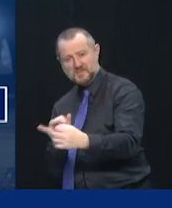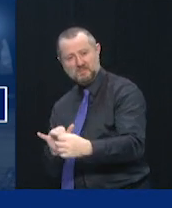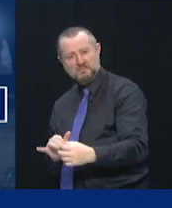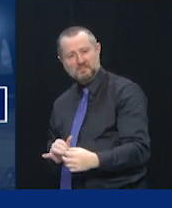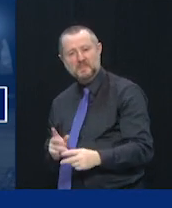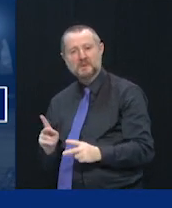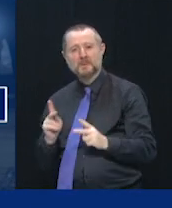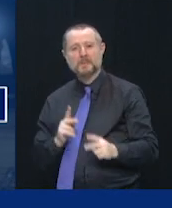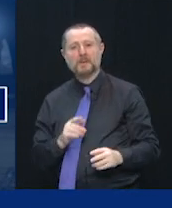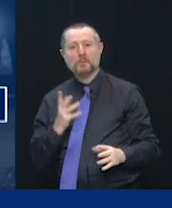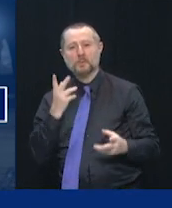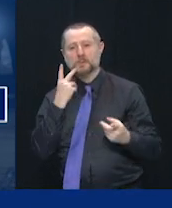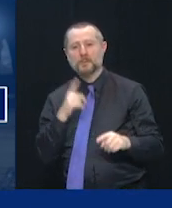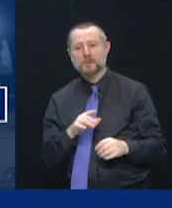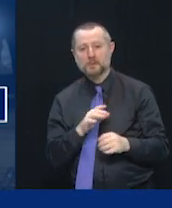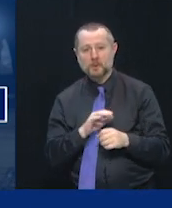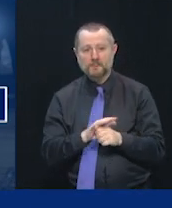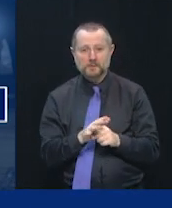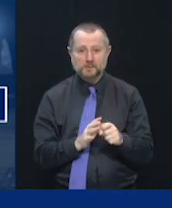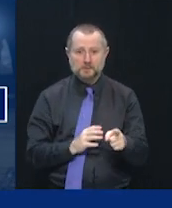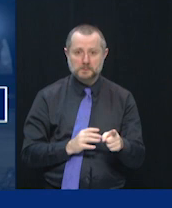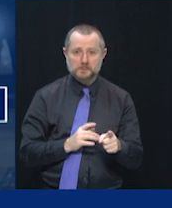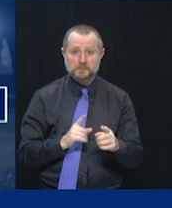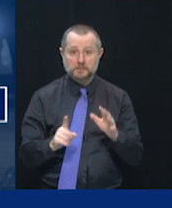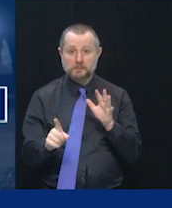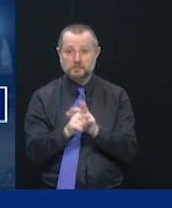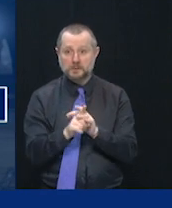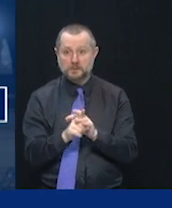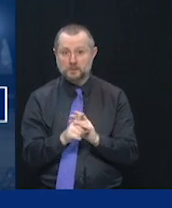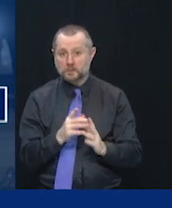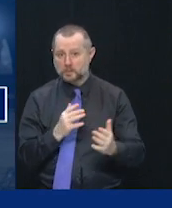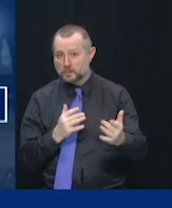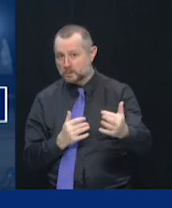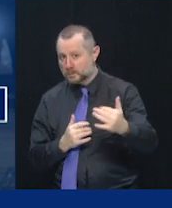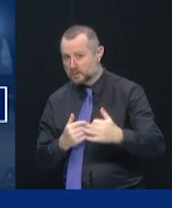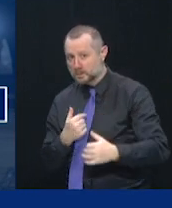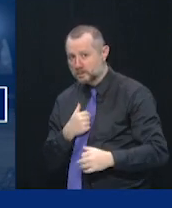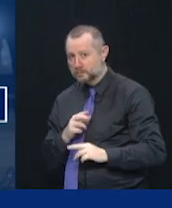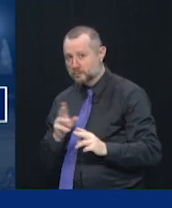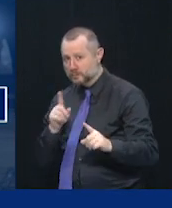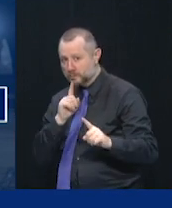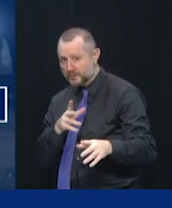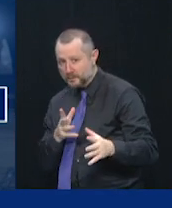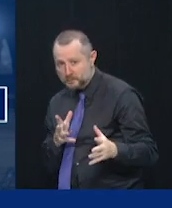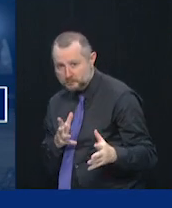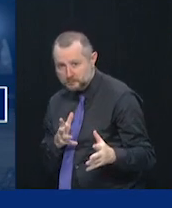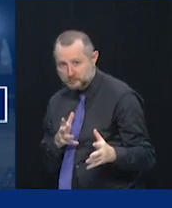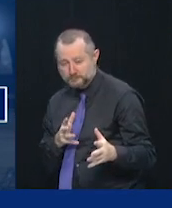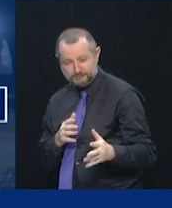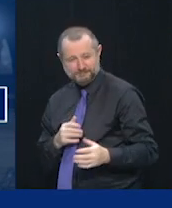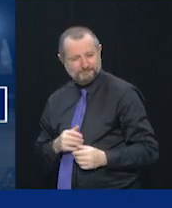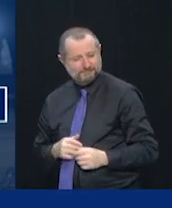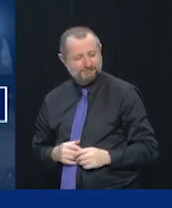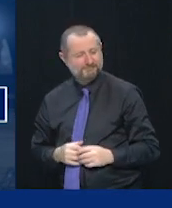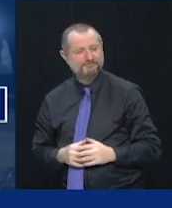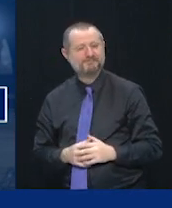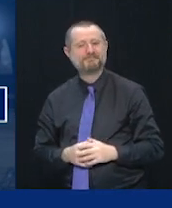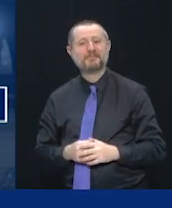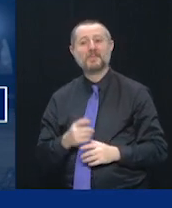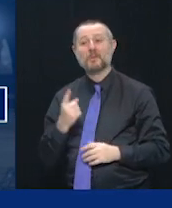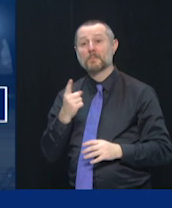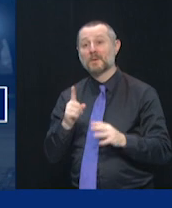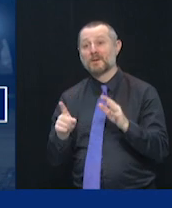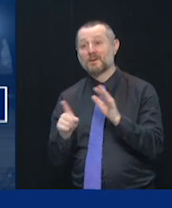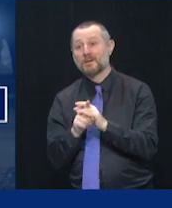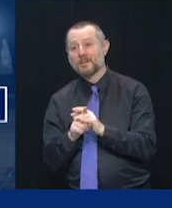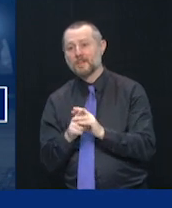see what the COVID pitcher throws, depending on whether it's a fastball or a sinker or a curveball,